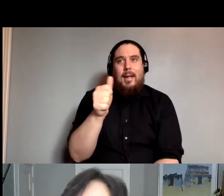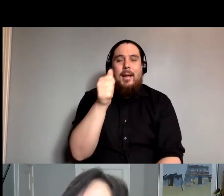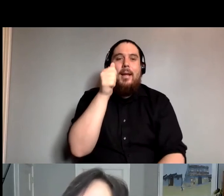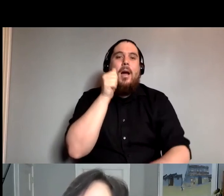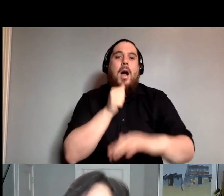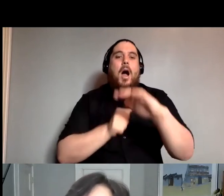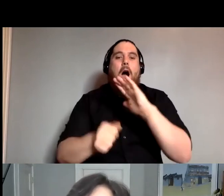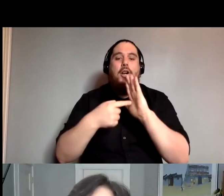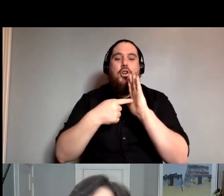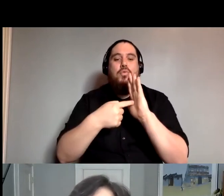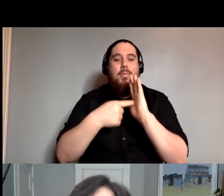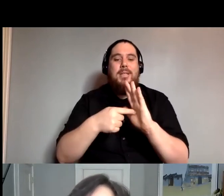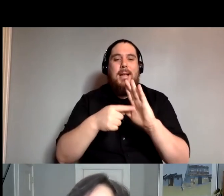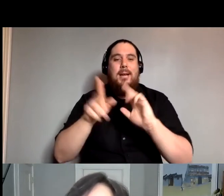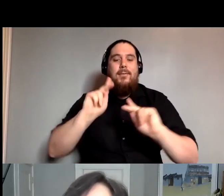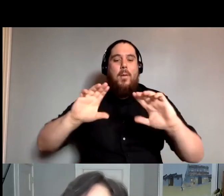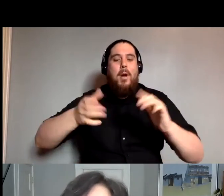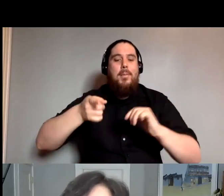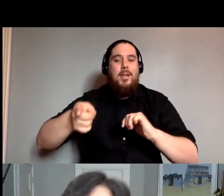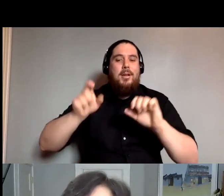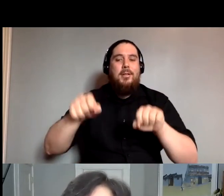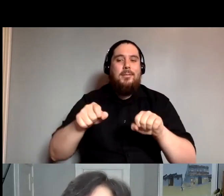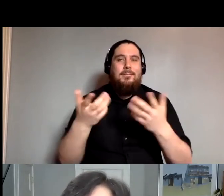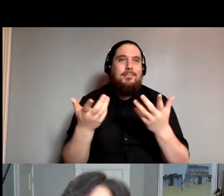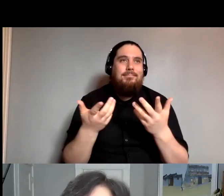population can just geometrically,